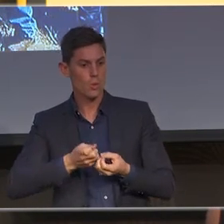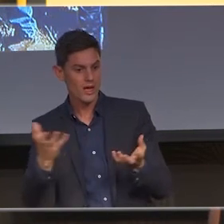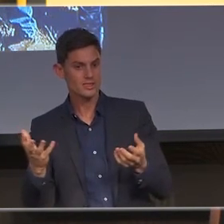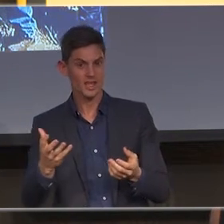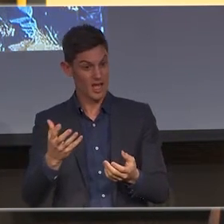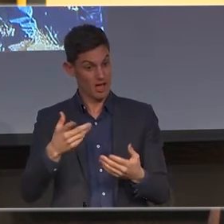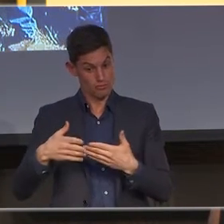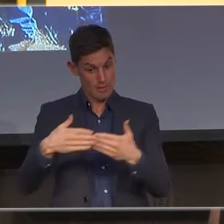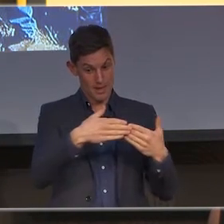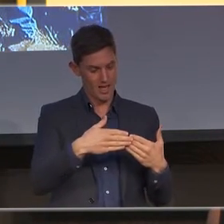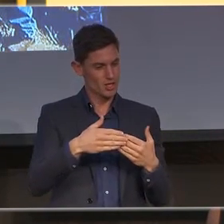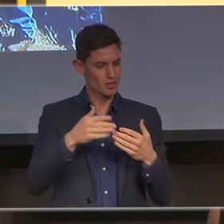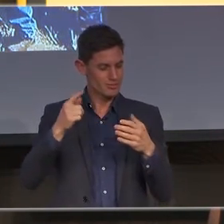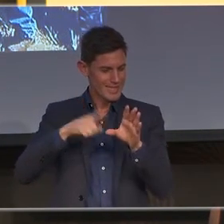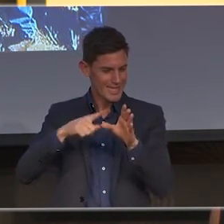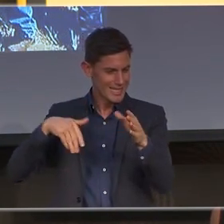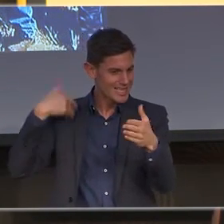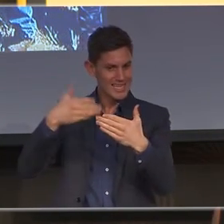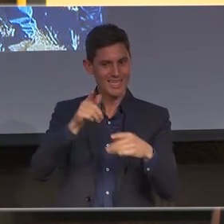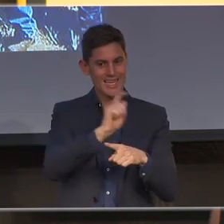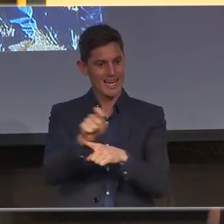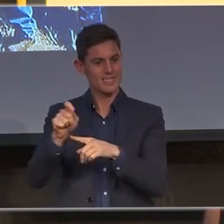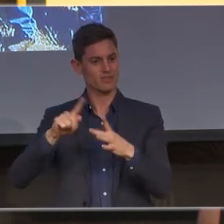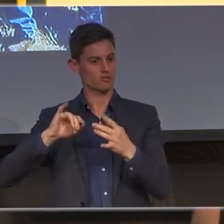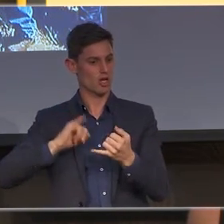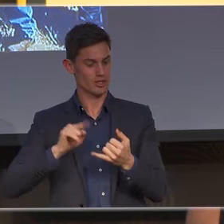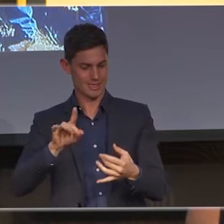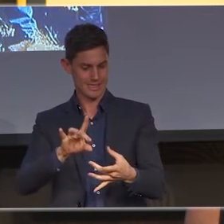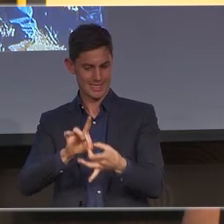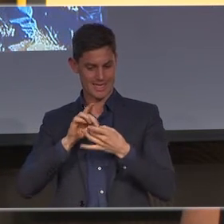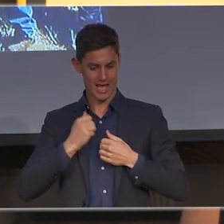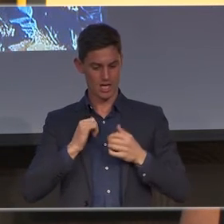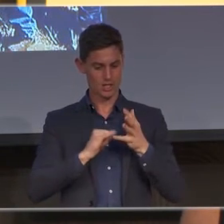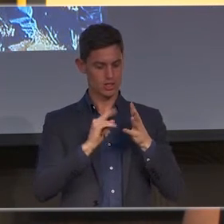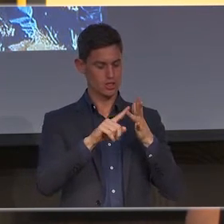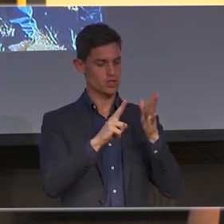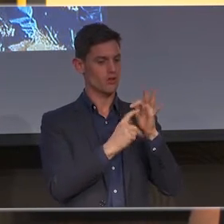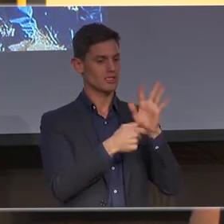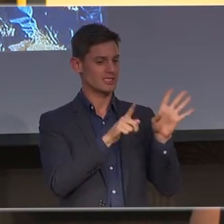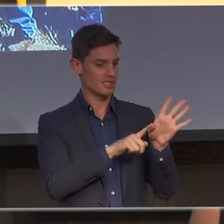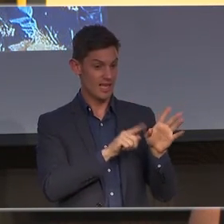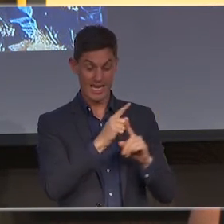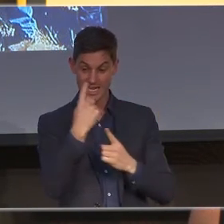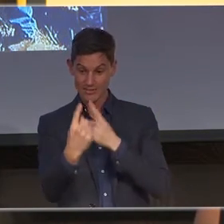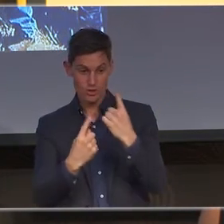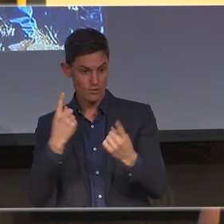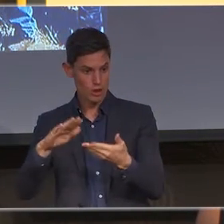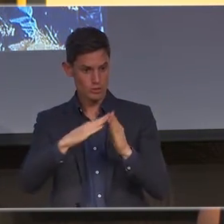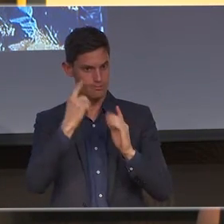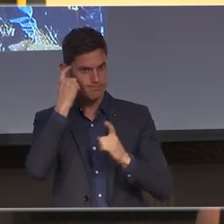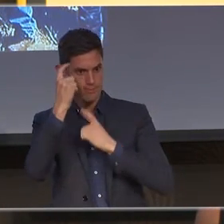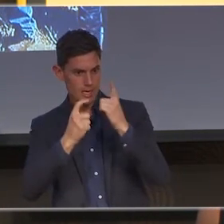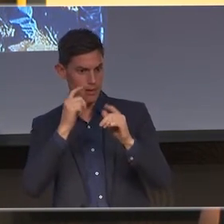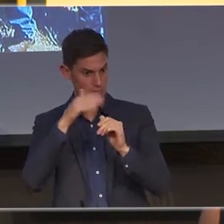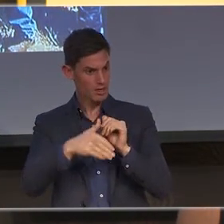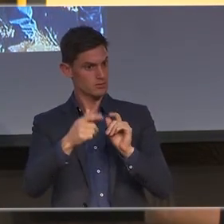years of neglected infrastructure. This is in line with our sovereignty, and we have individuals in the community already looking to the potential to take